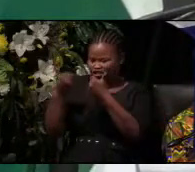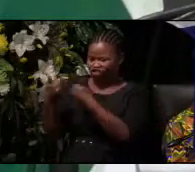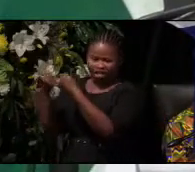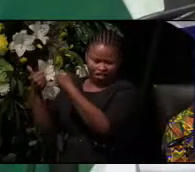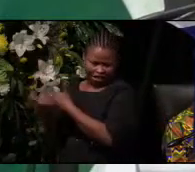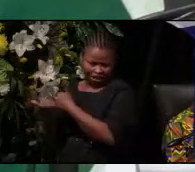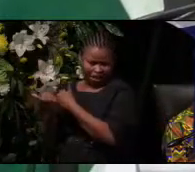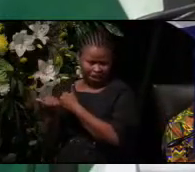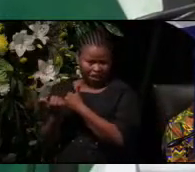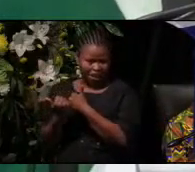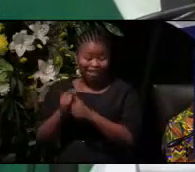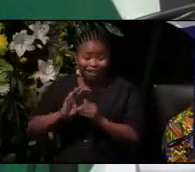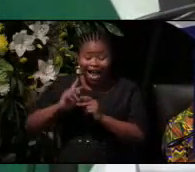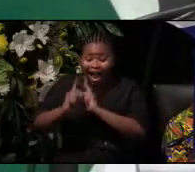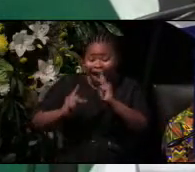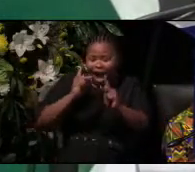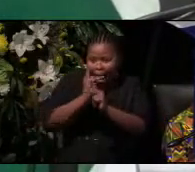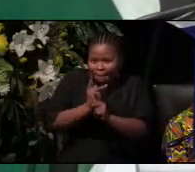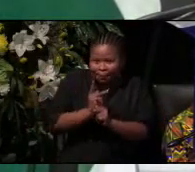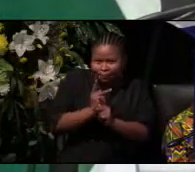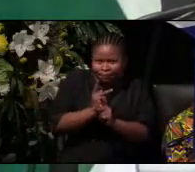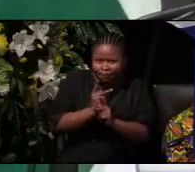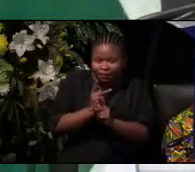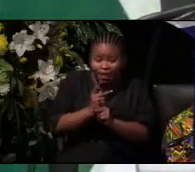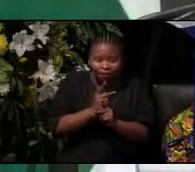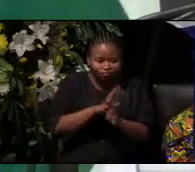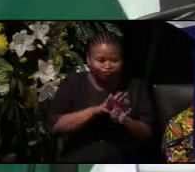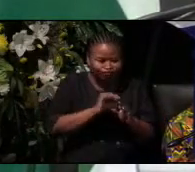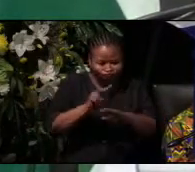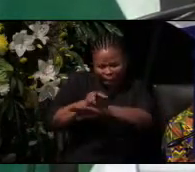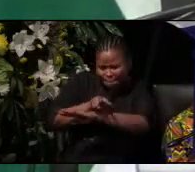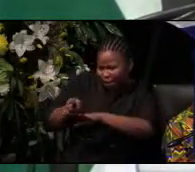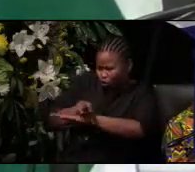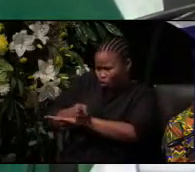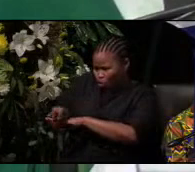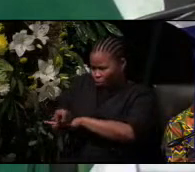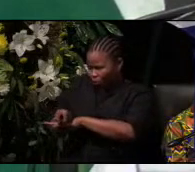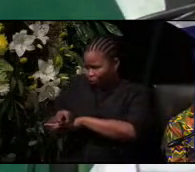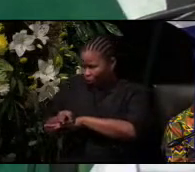challenges but of course you're also a a mentor